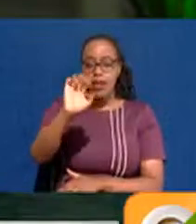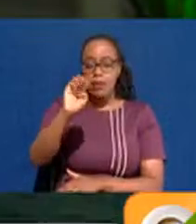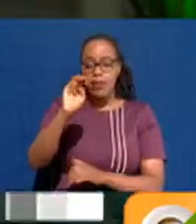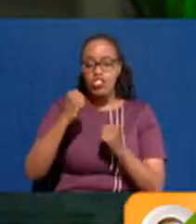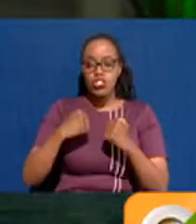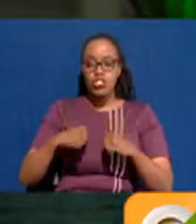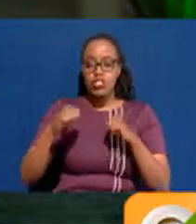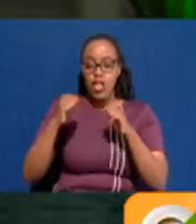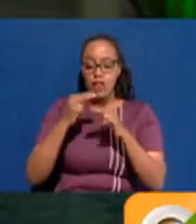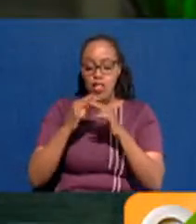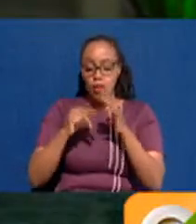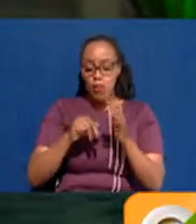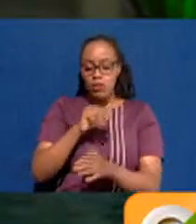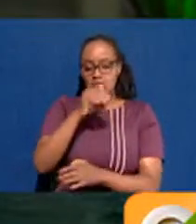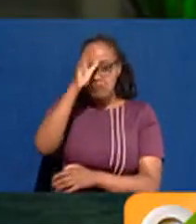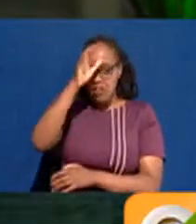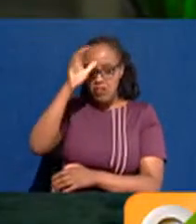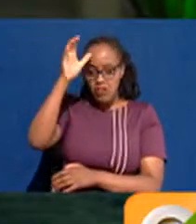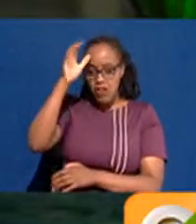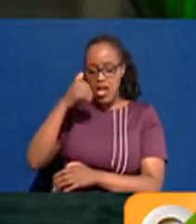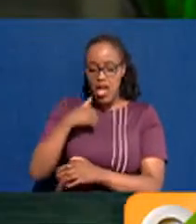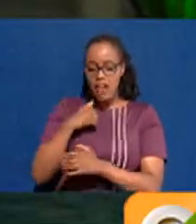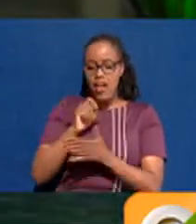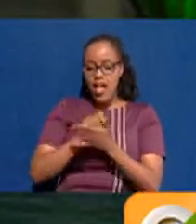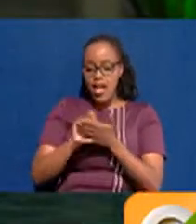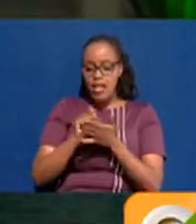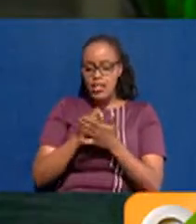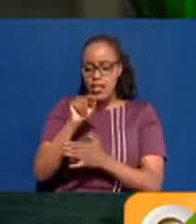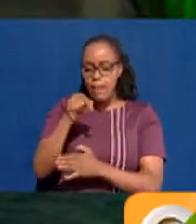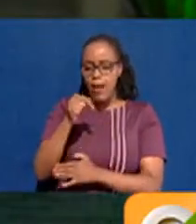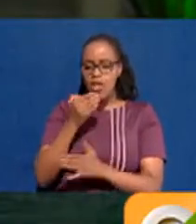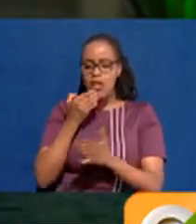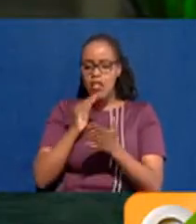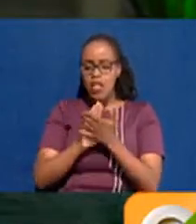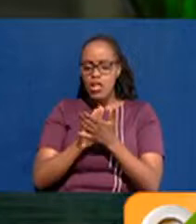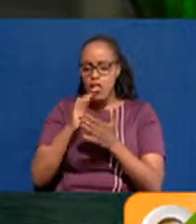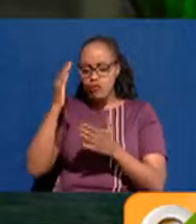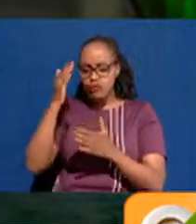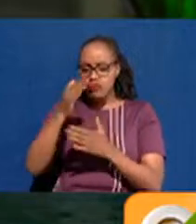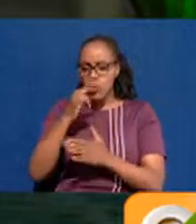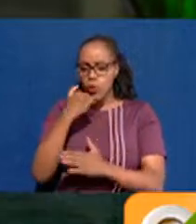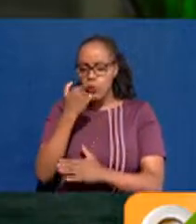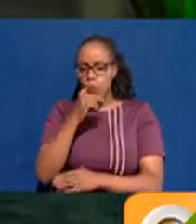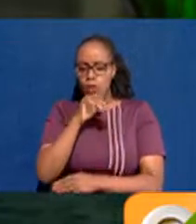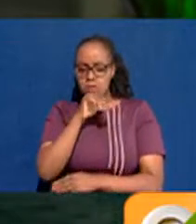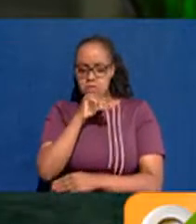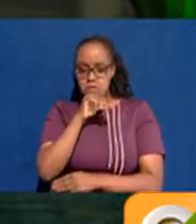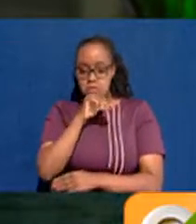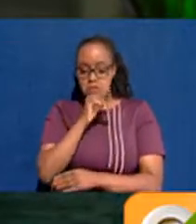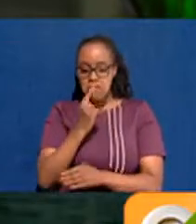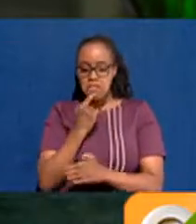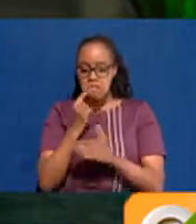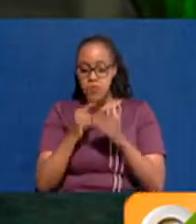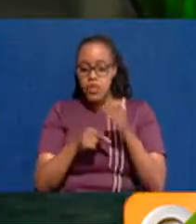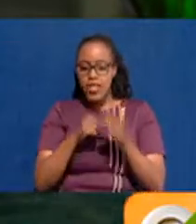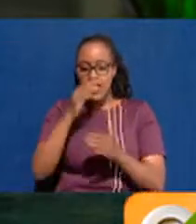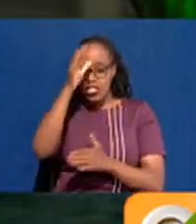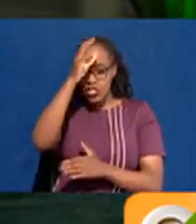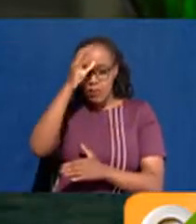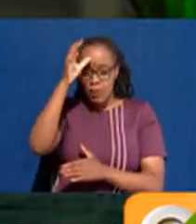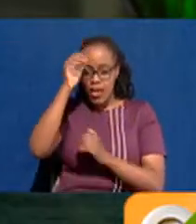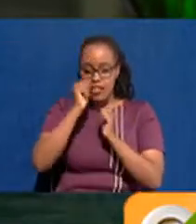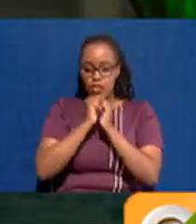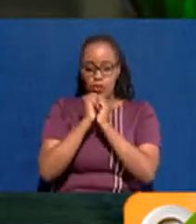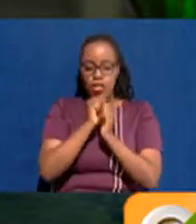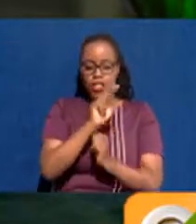Chairman Wafula Chebukati has written a demand letter to Azimio leader Raila Odinga over claims that Chebukati,